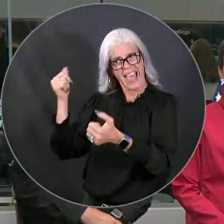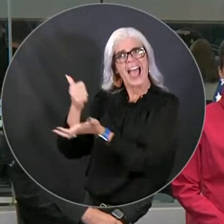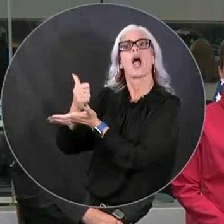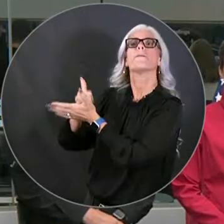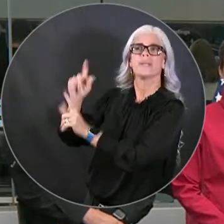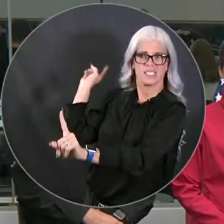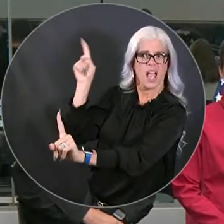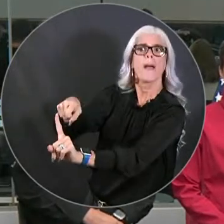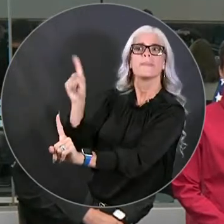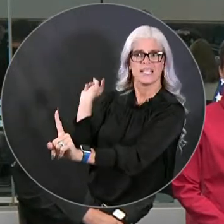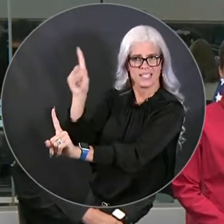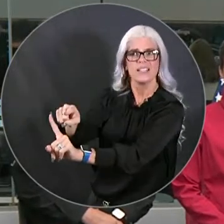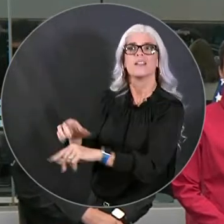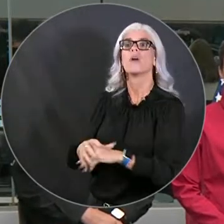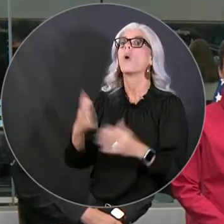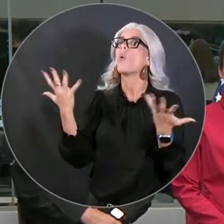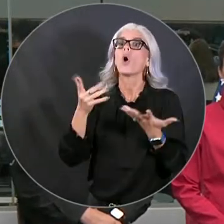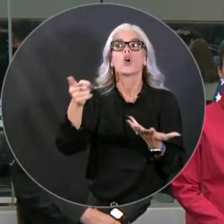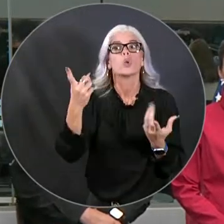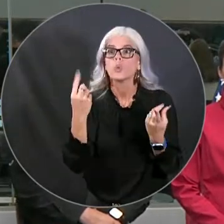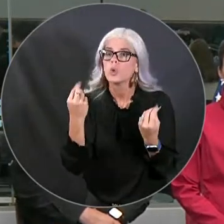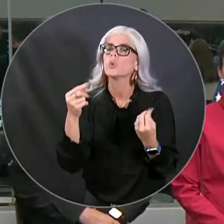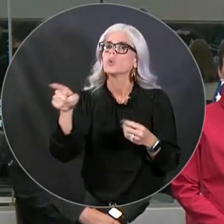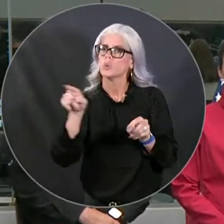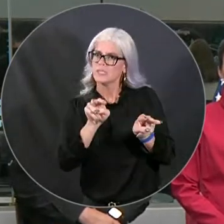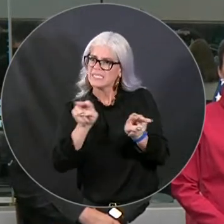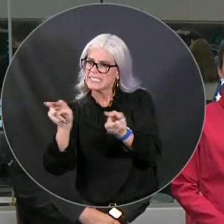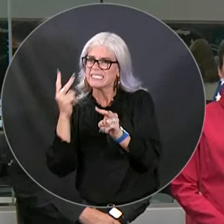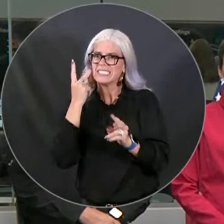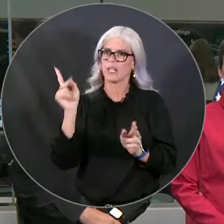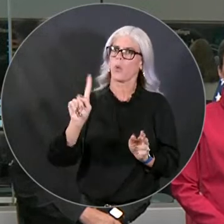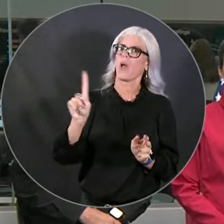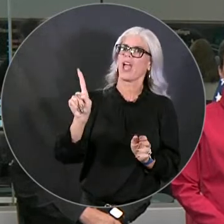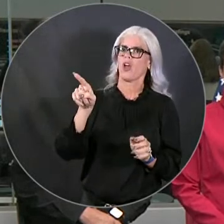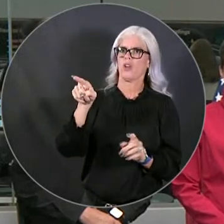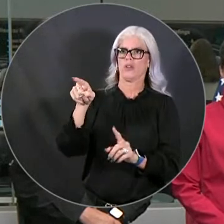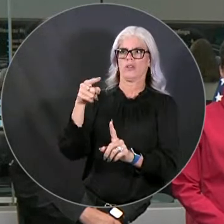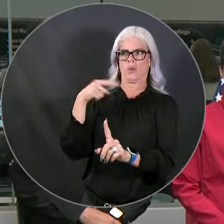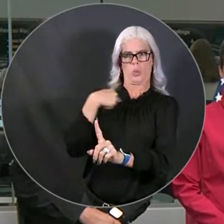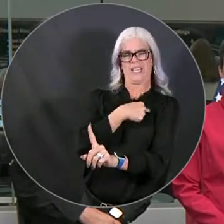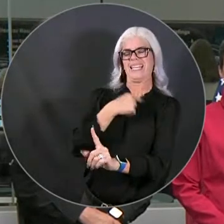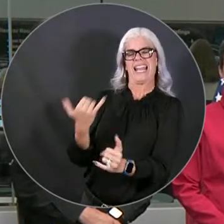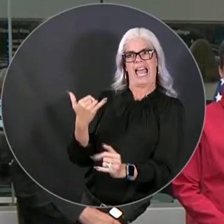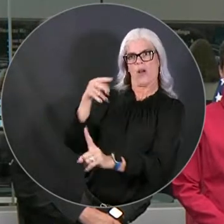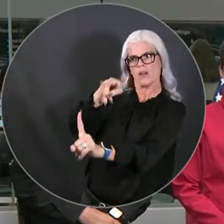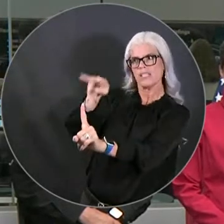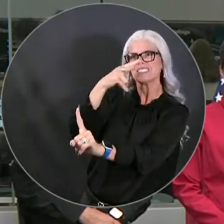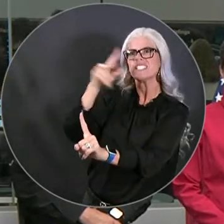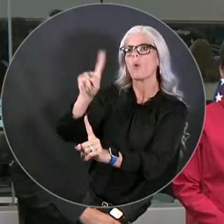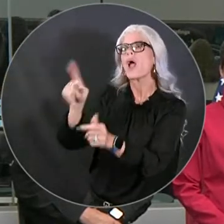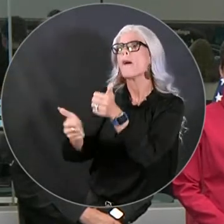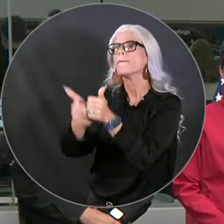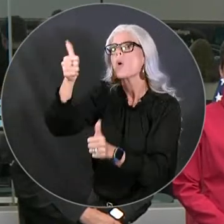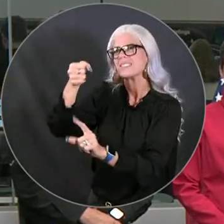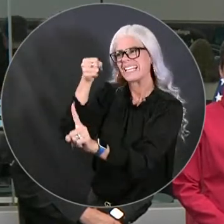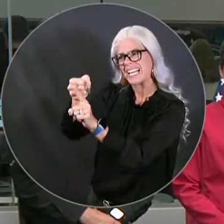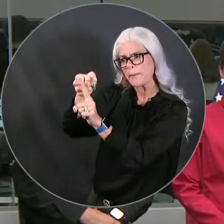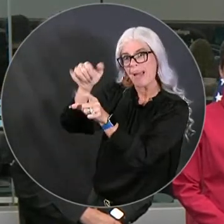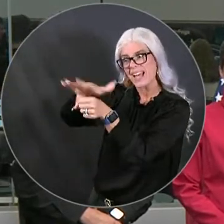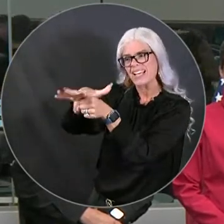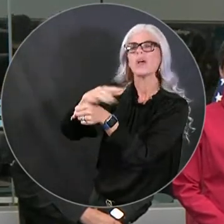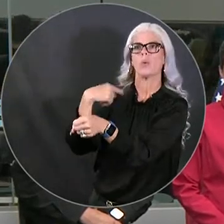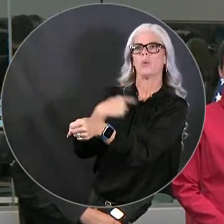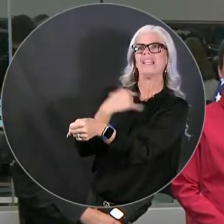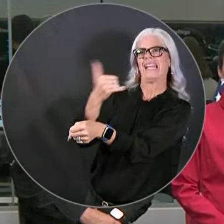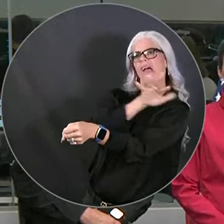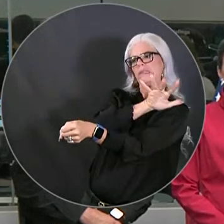is look to see where the areas that were the hardest hit, and they've been focusing assets there. So obviously the barrier islands,